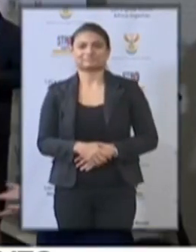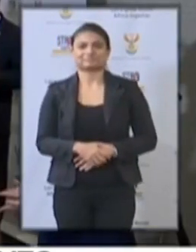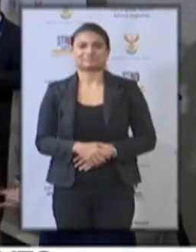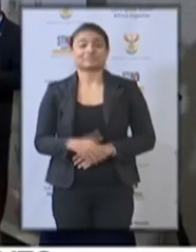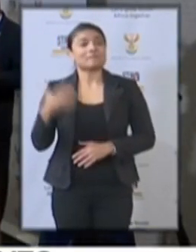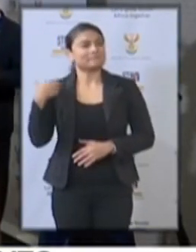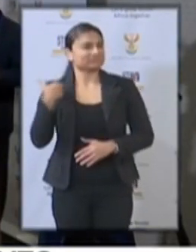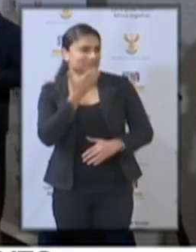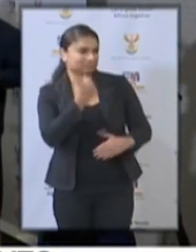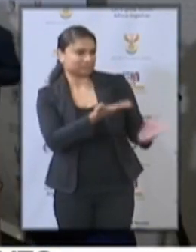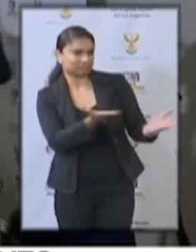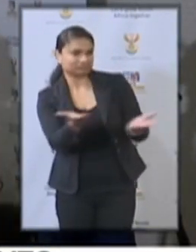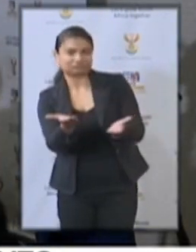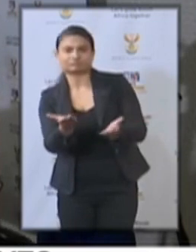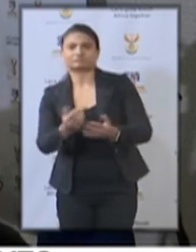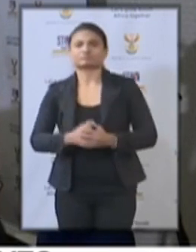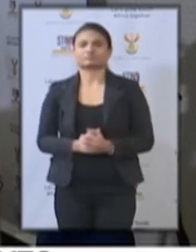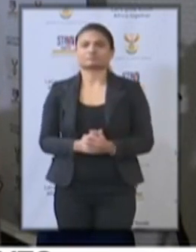South Africans are yours.